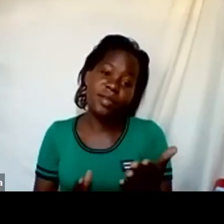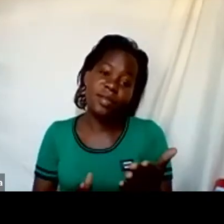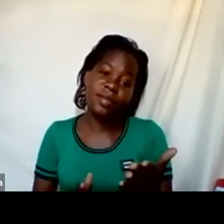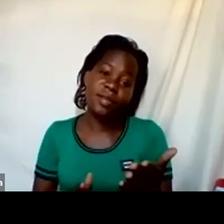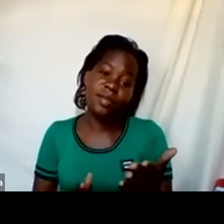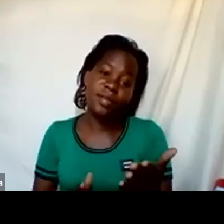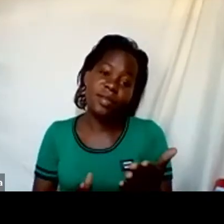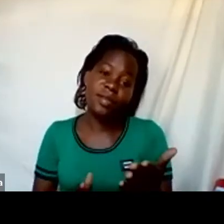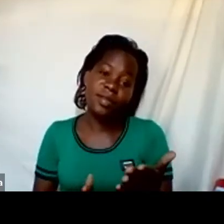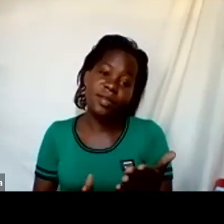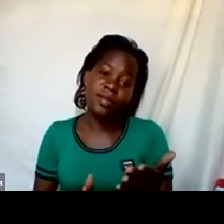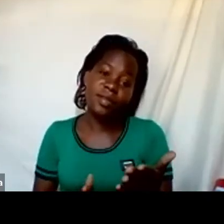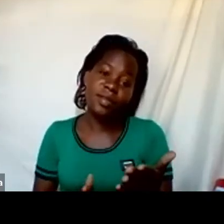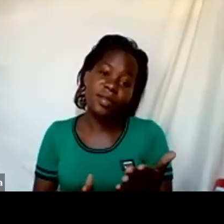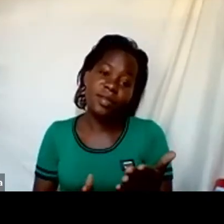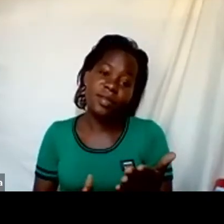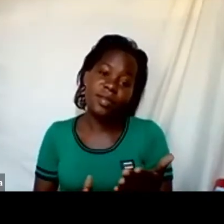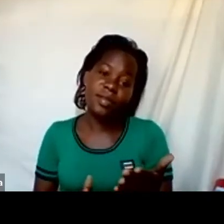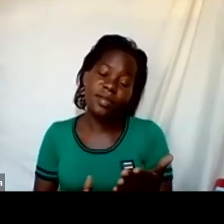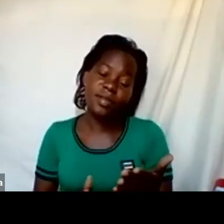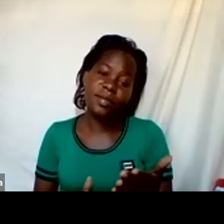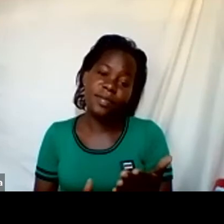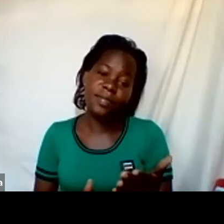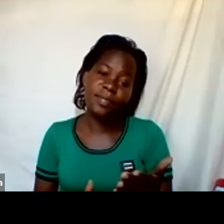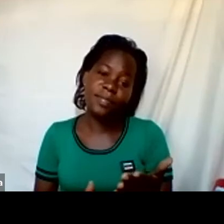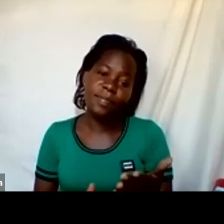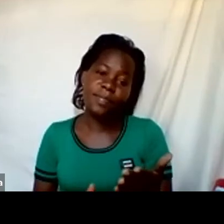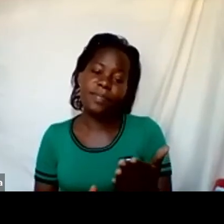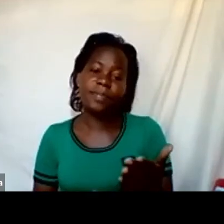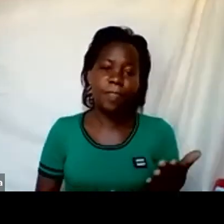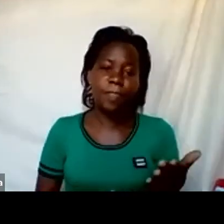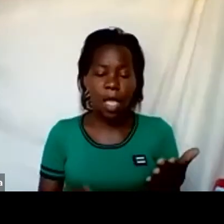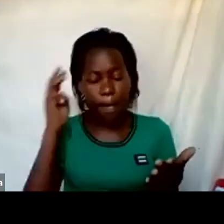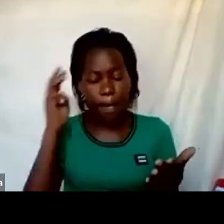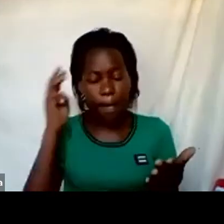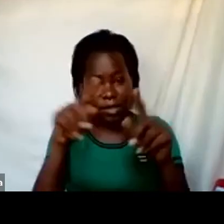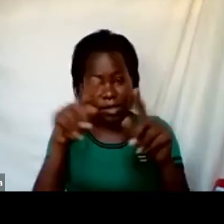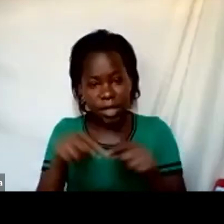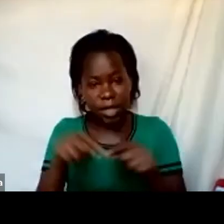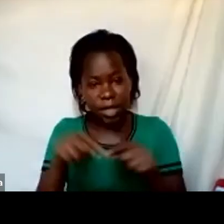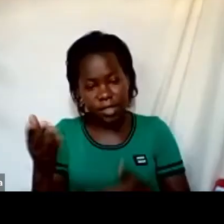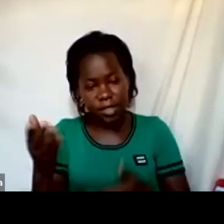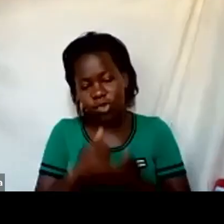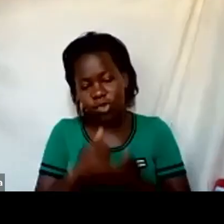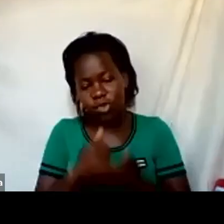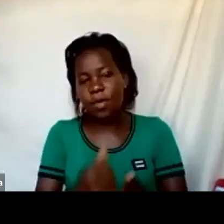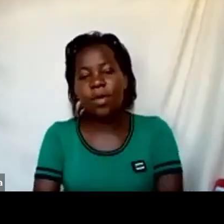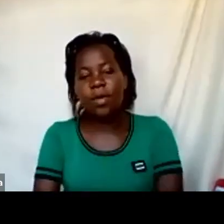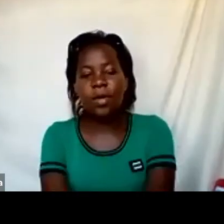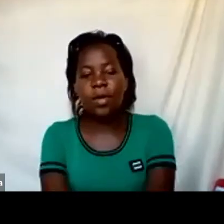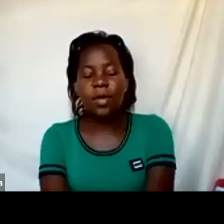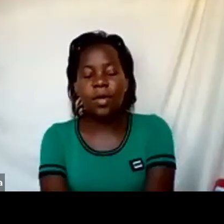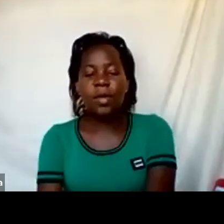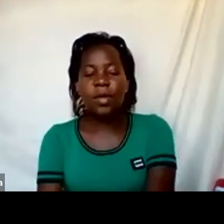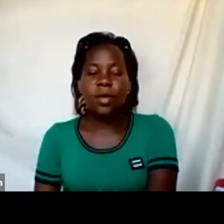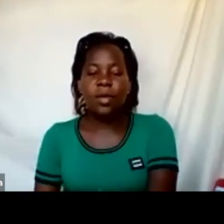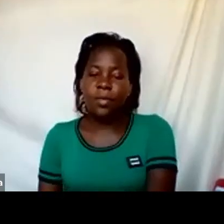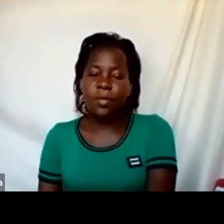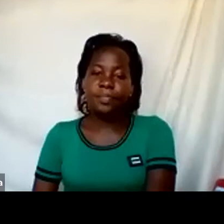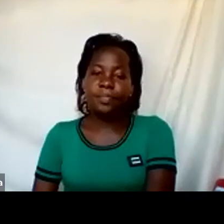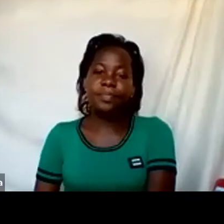the masterclass sessions as part of the ITF. I manufacture this is Shimi Mary. I